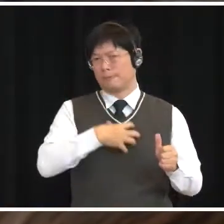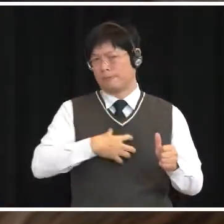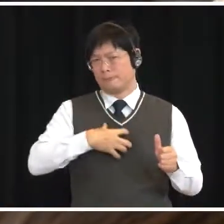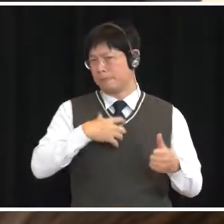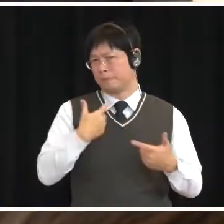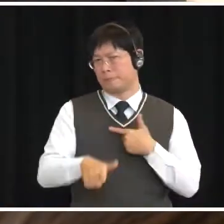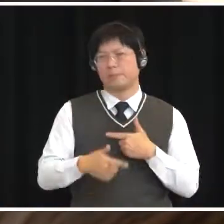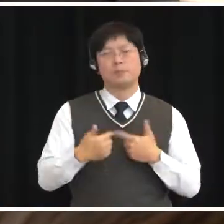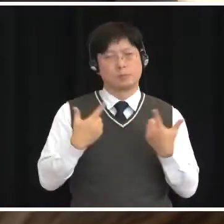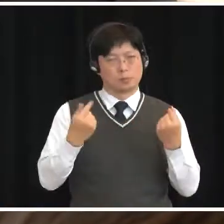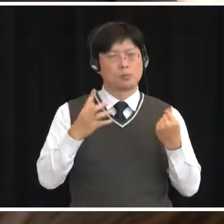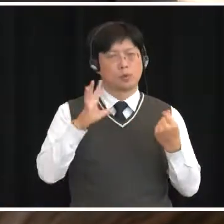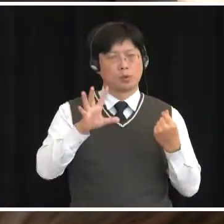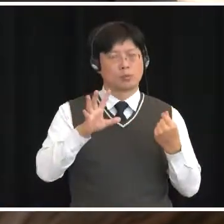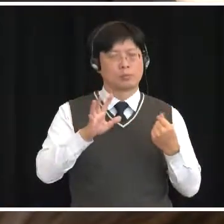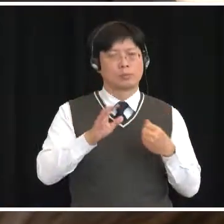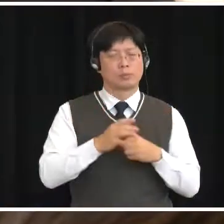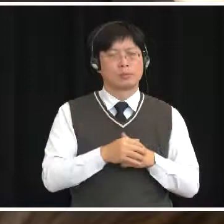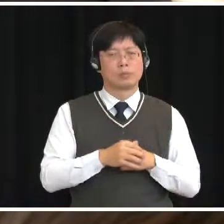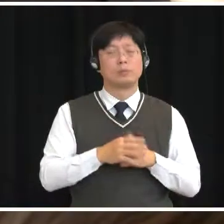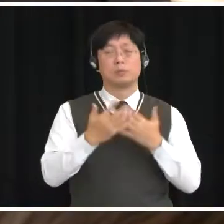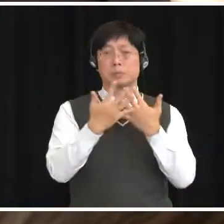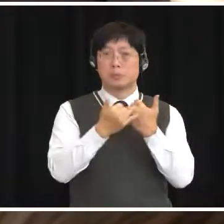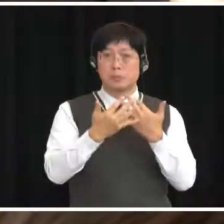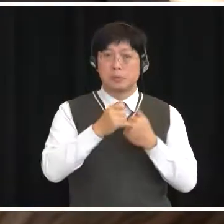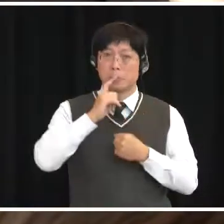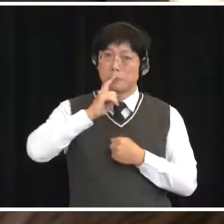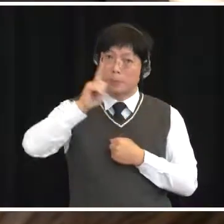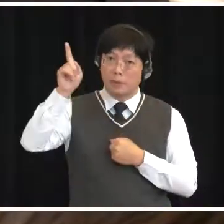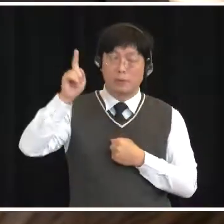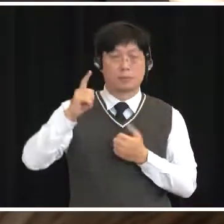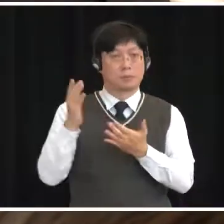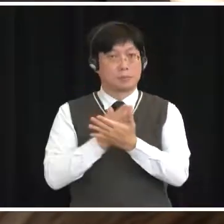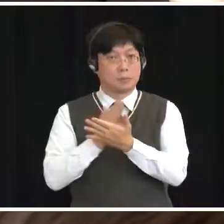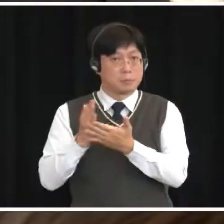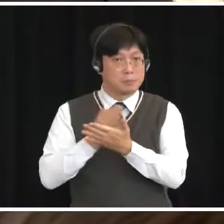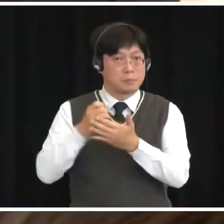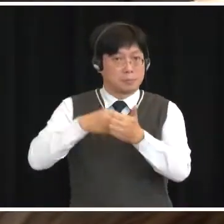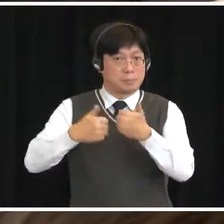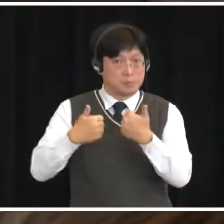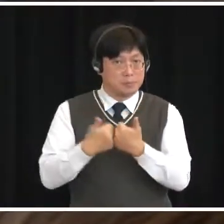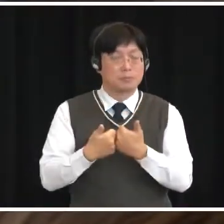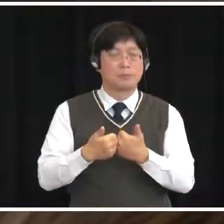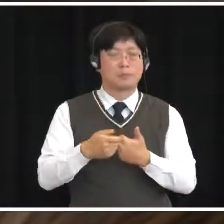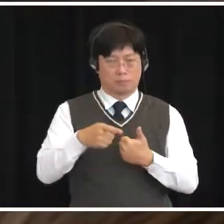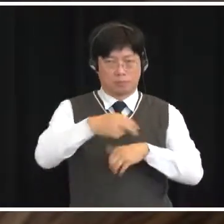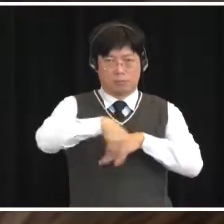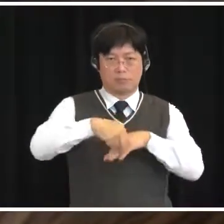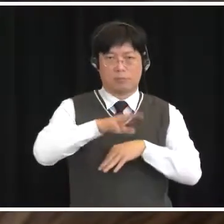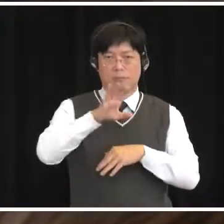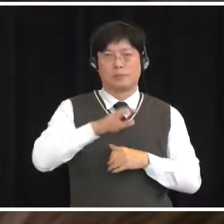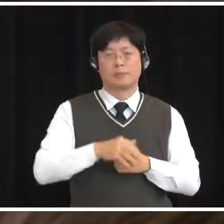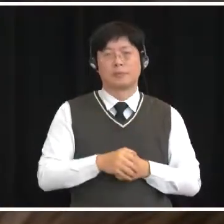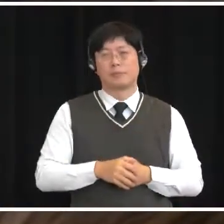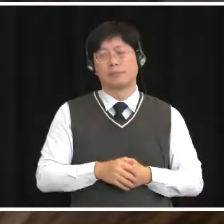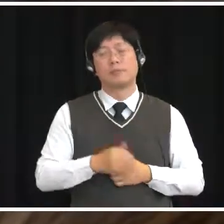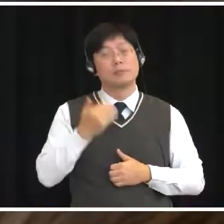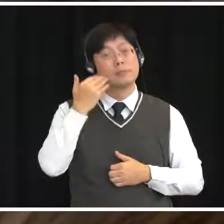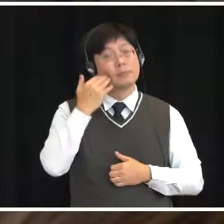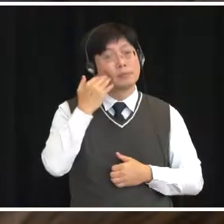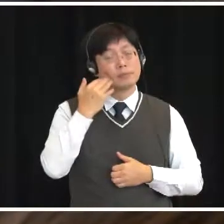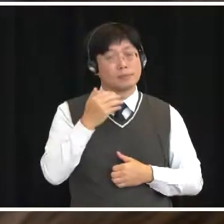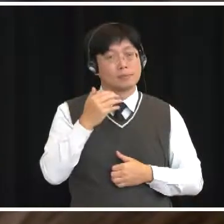feel that their rights are violated under these actions, they can submit